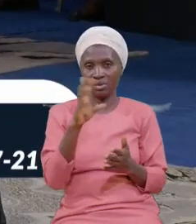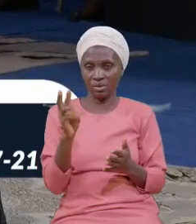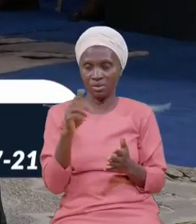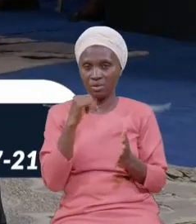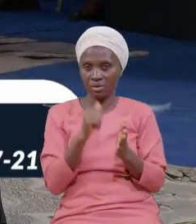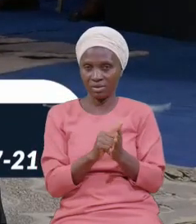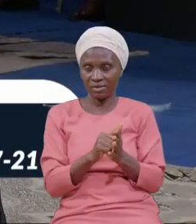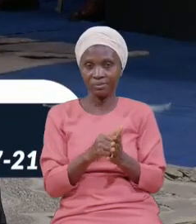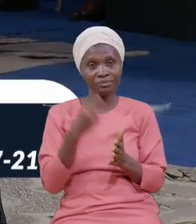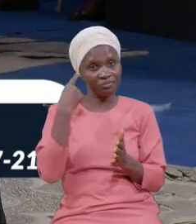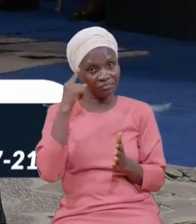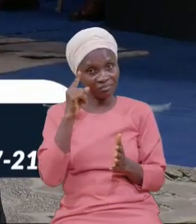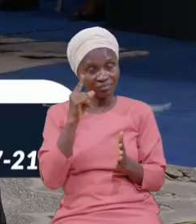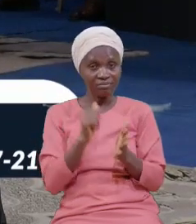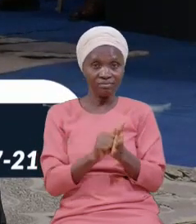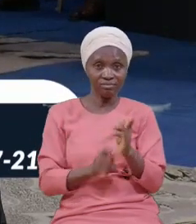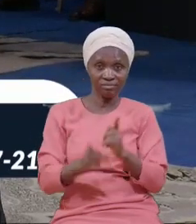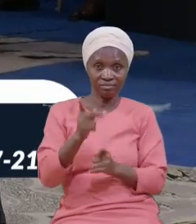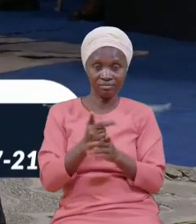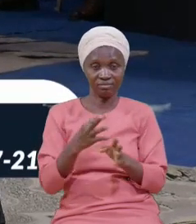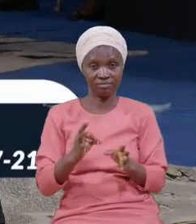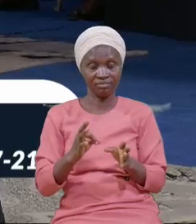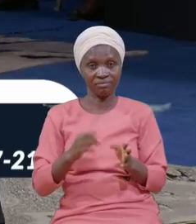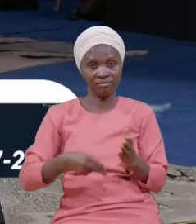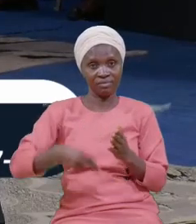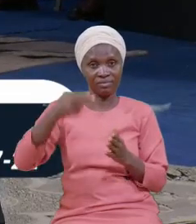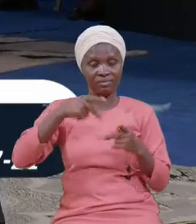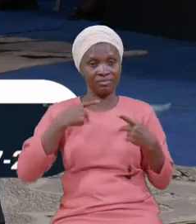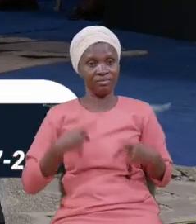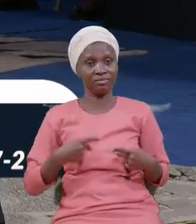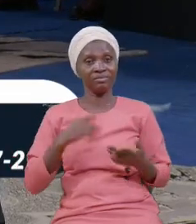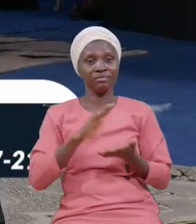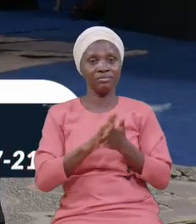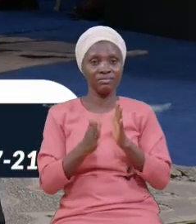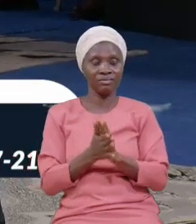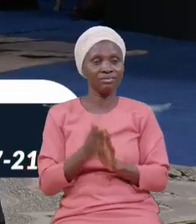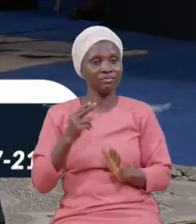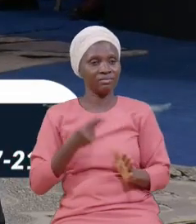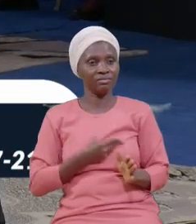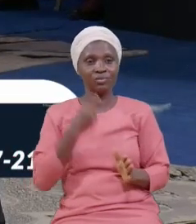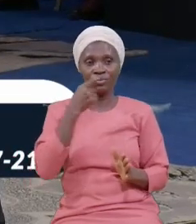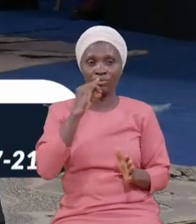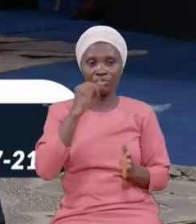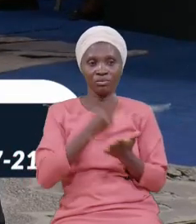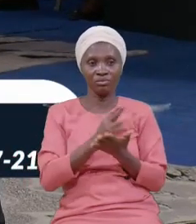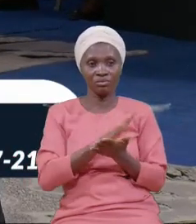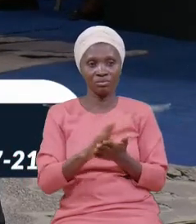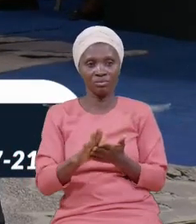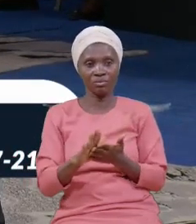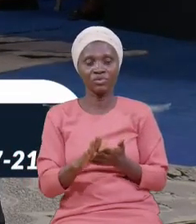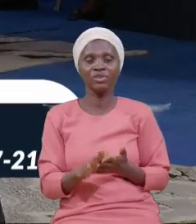us, who is holy, harmless, undefiled, separate from